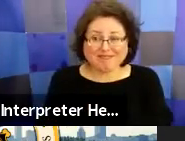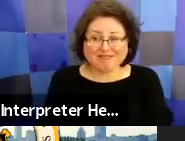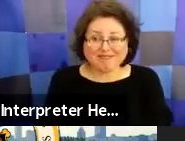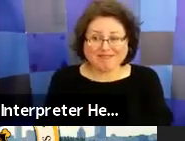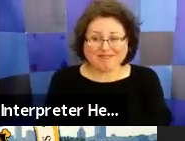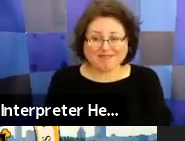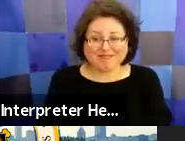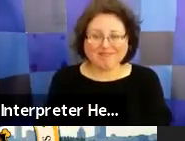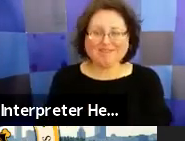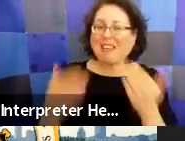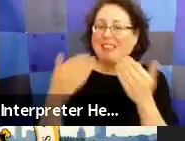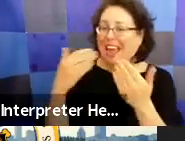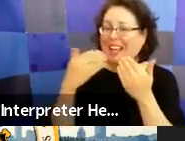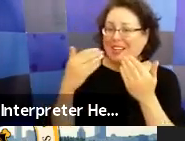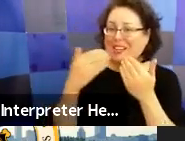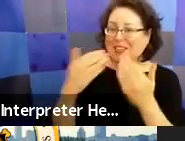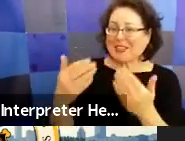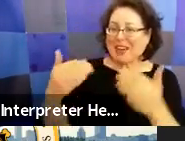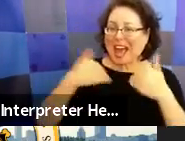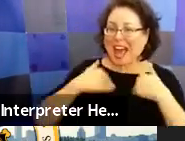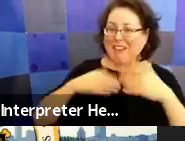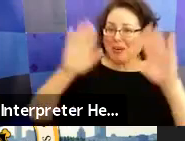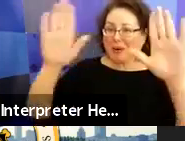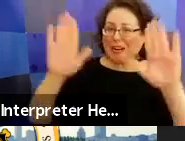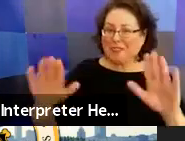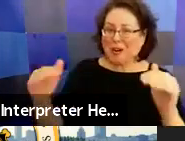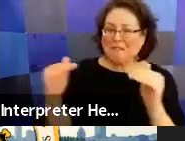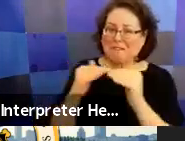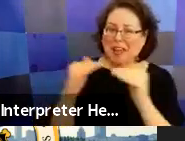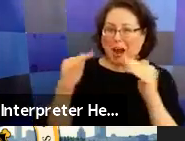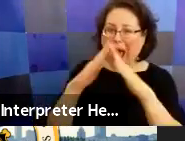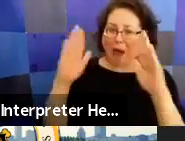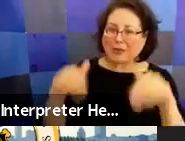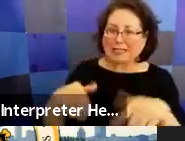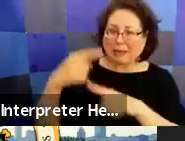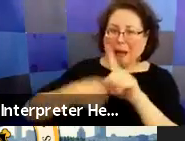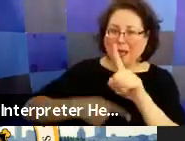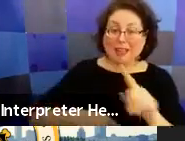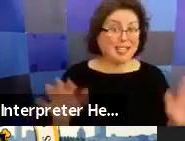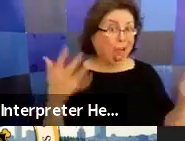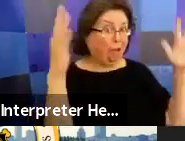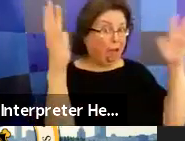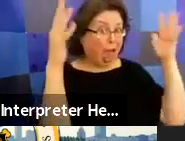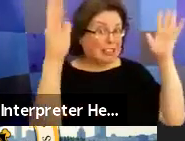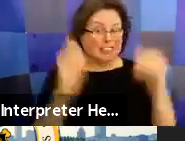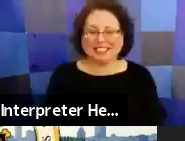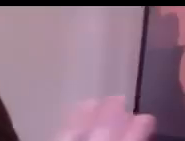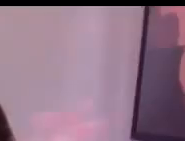Thank you, everybody. Have a wonderful Fair Housing Month. Yes.